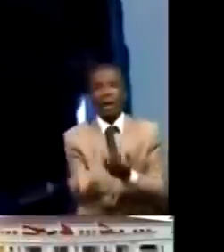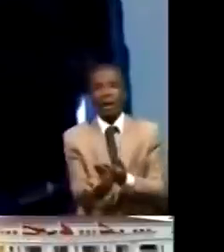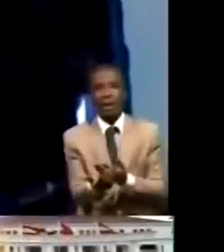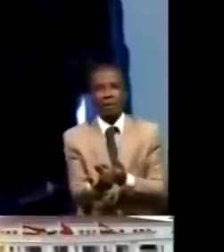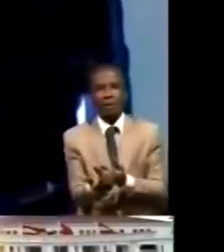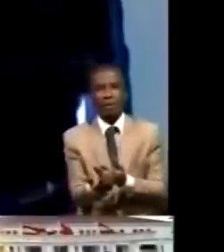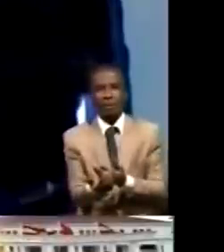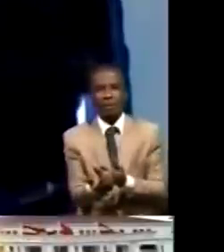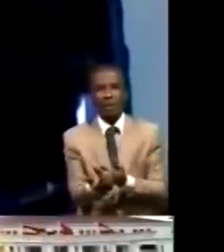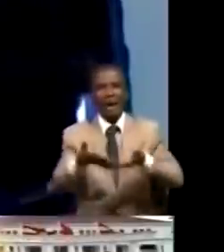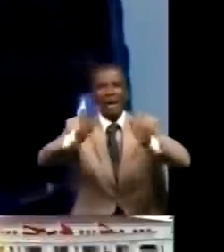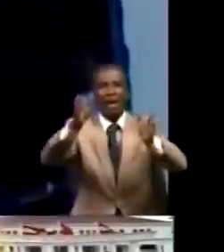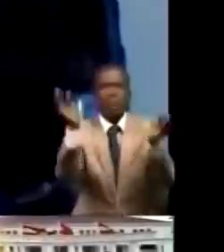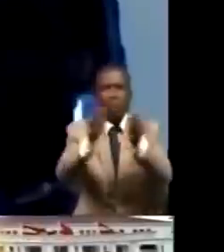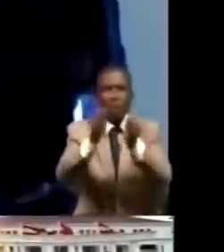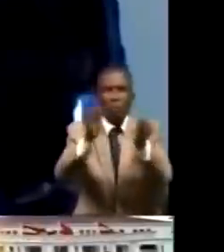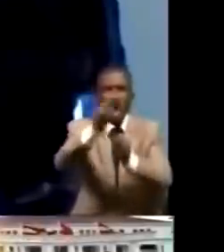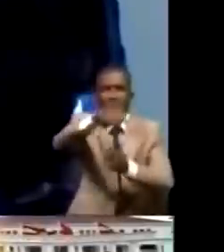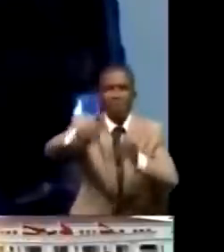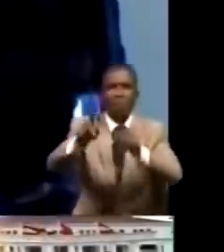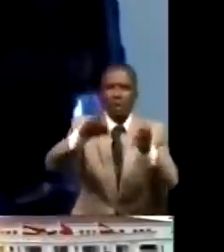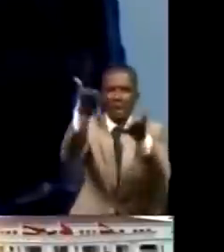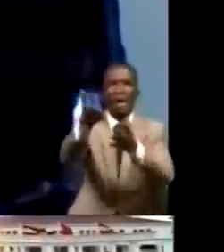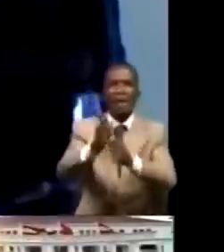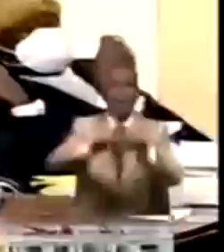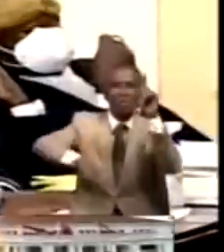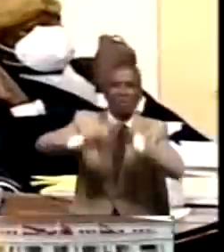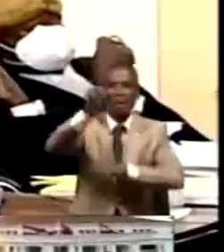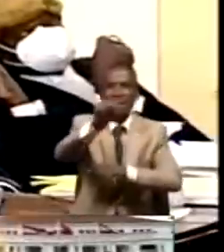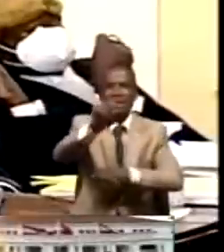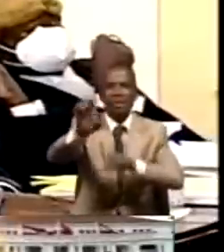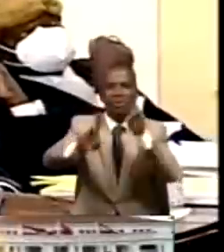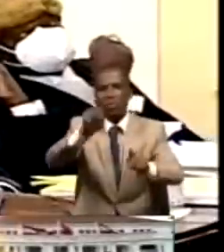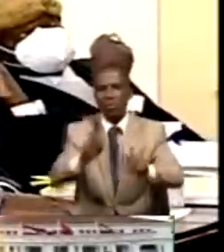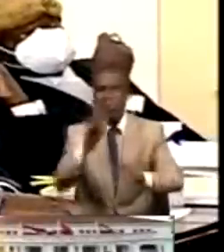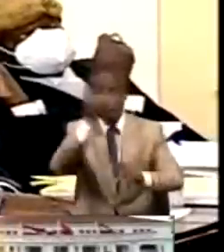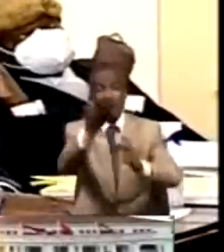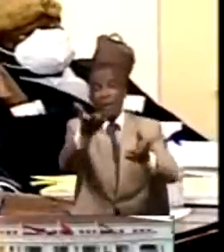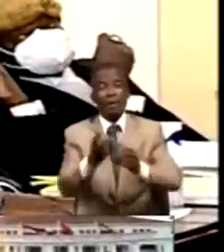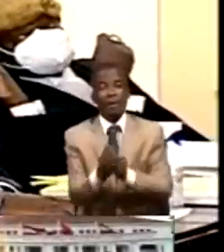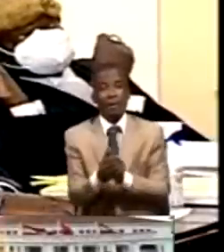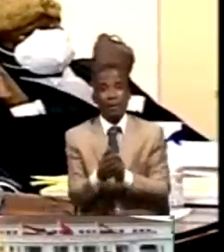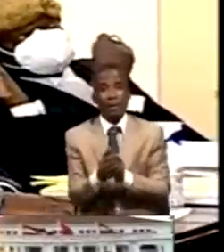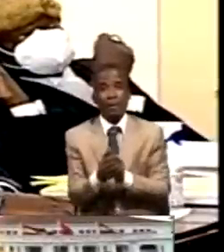Why is it that they were permitted to be in the room? Why were they permitted to be in the room? Your answer reminds